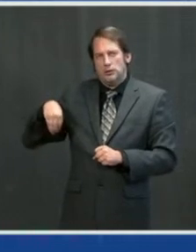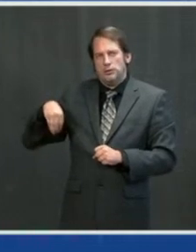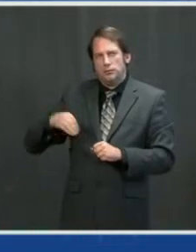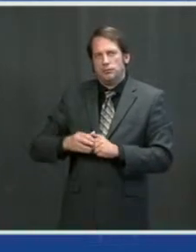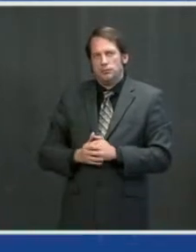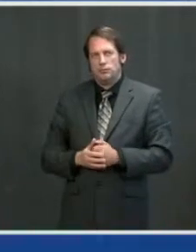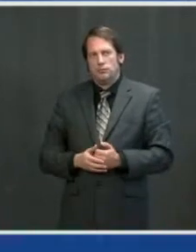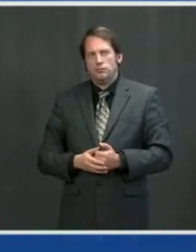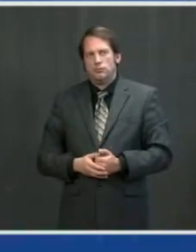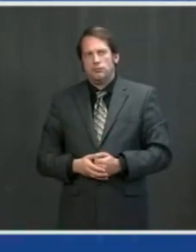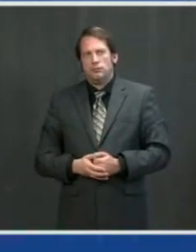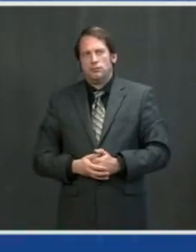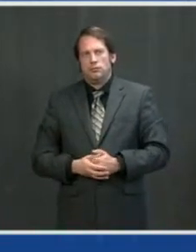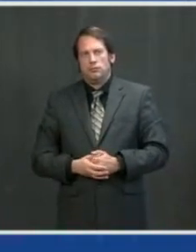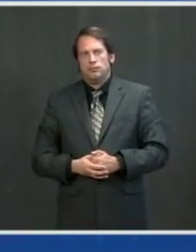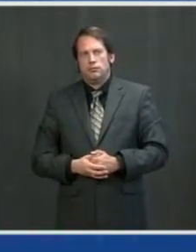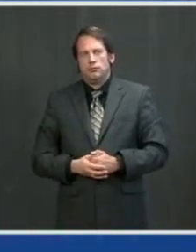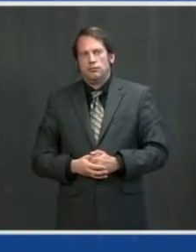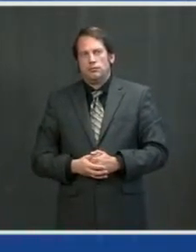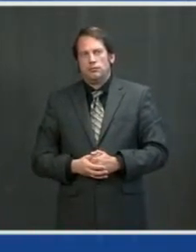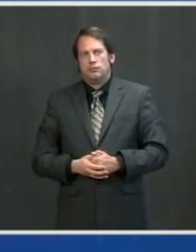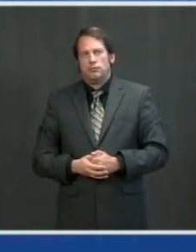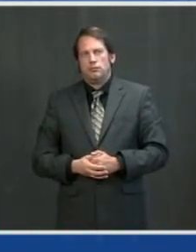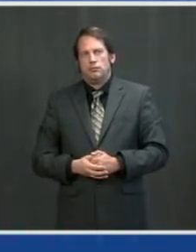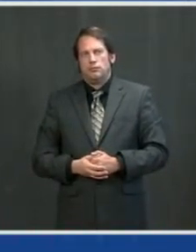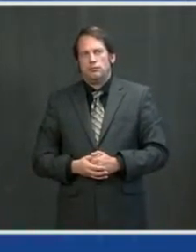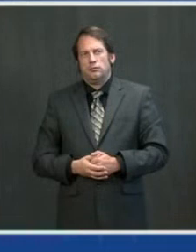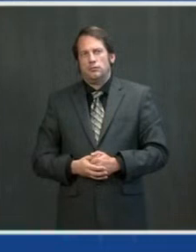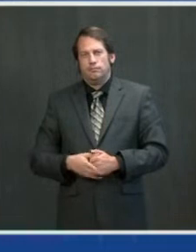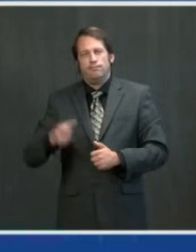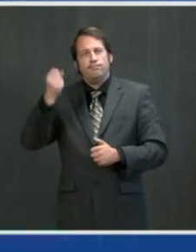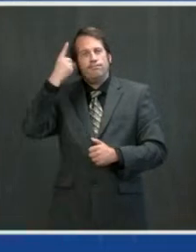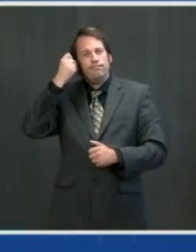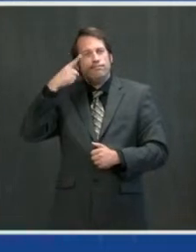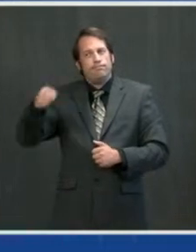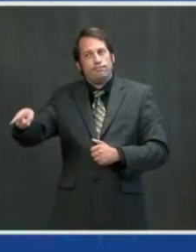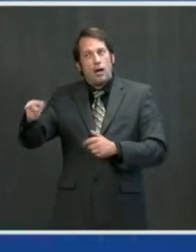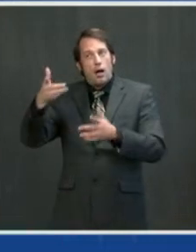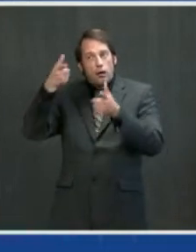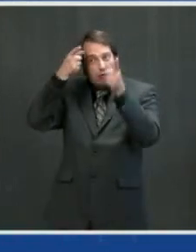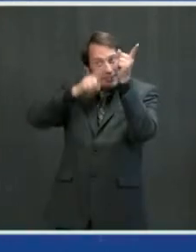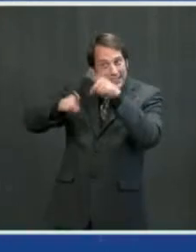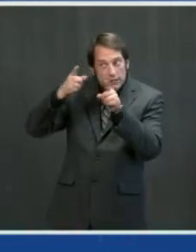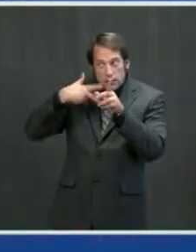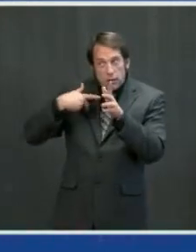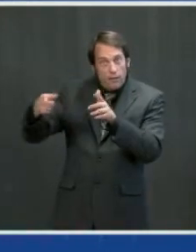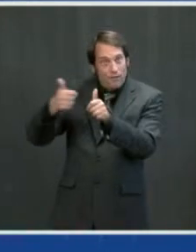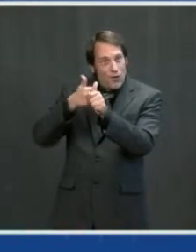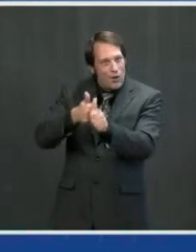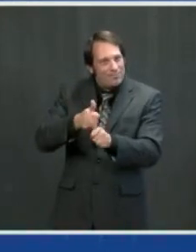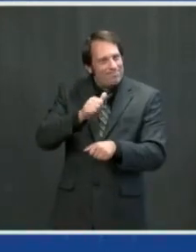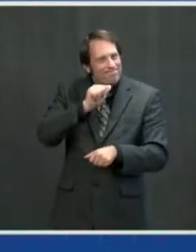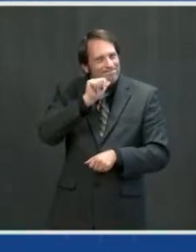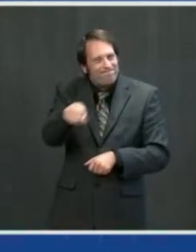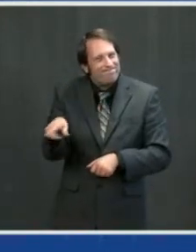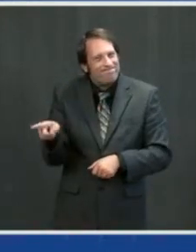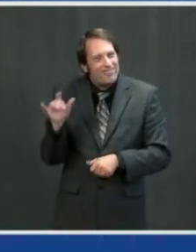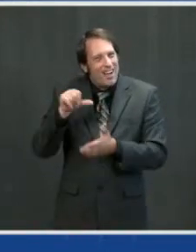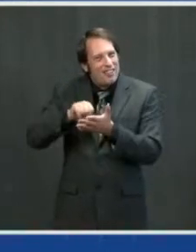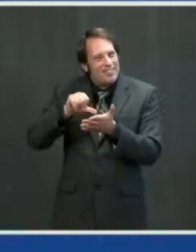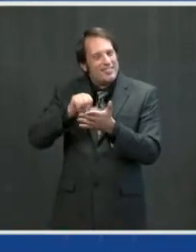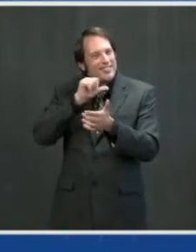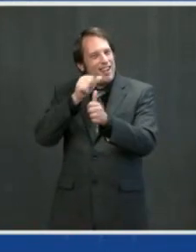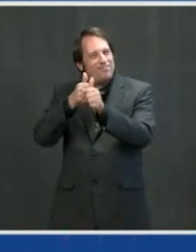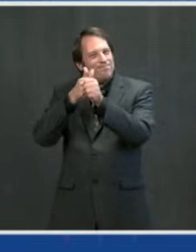pleased that Iran has continued to agree to engage in discussions, in direct discussions with us and with